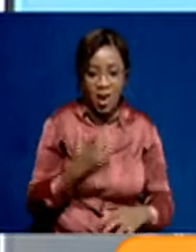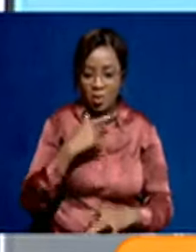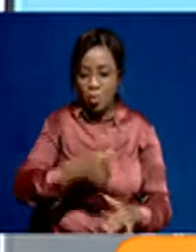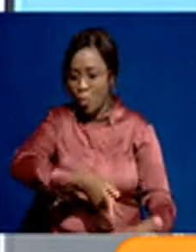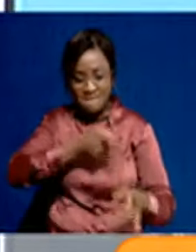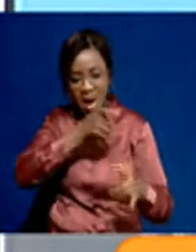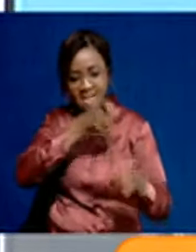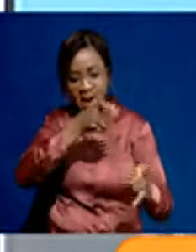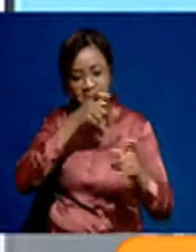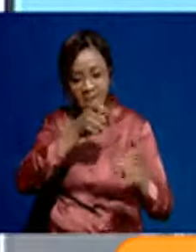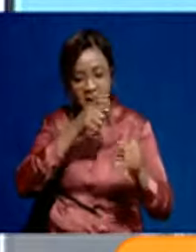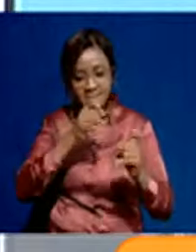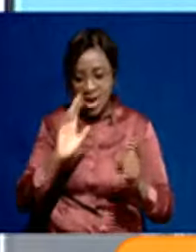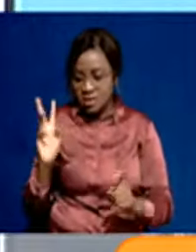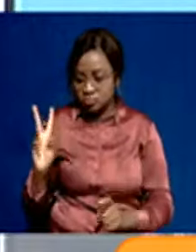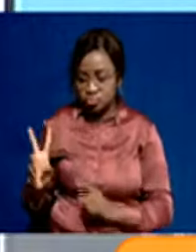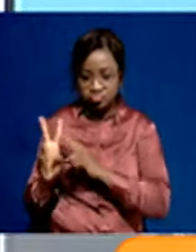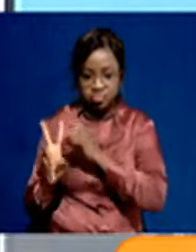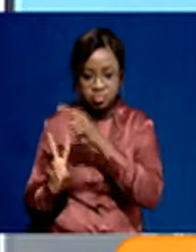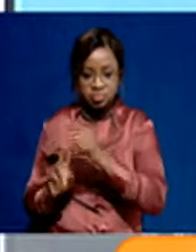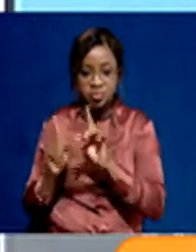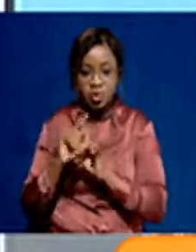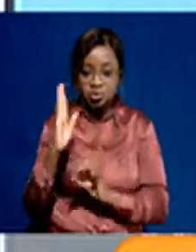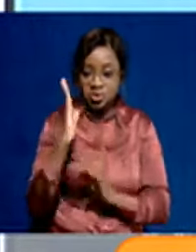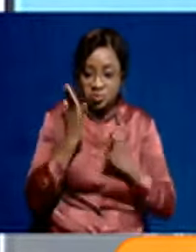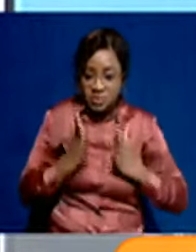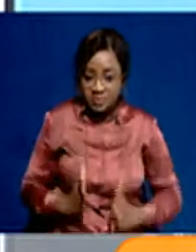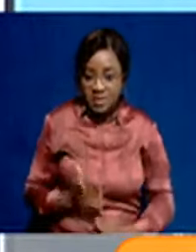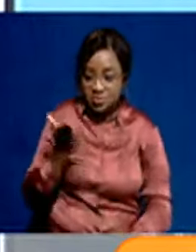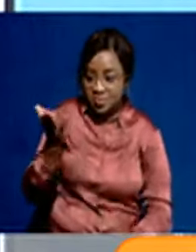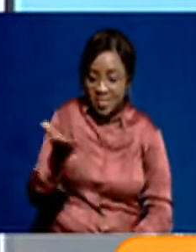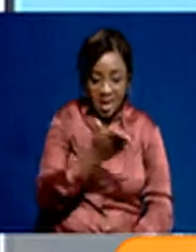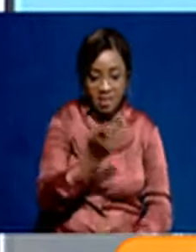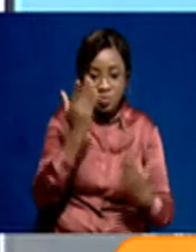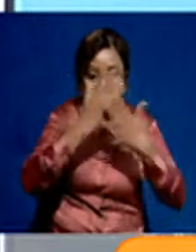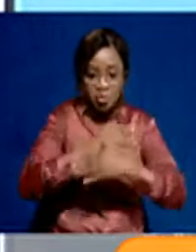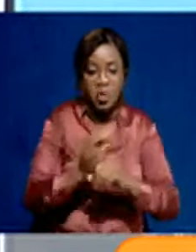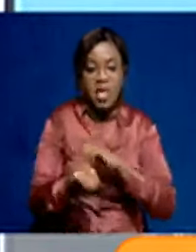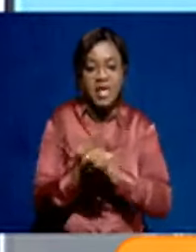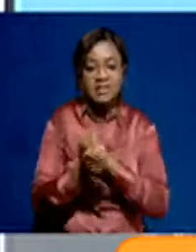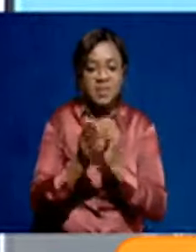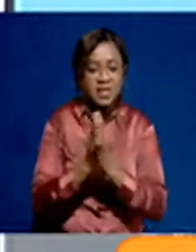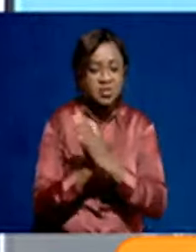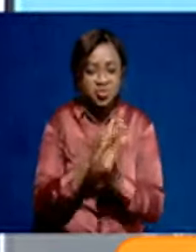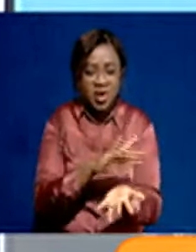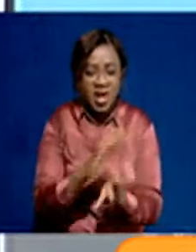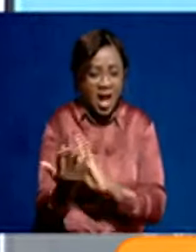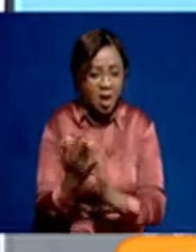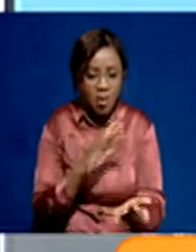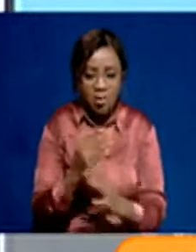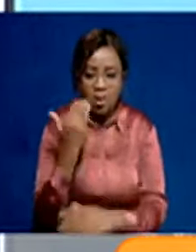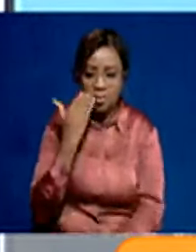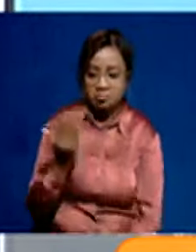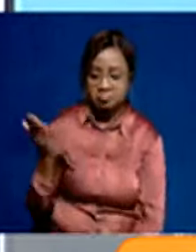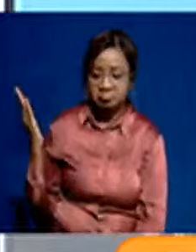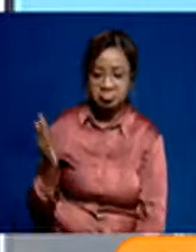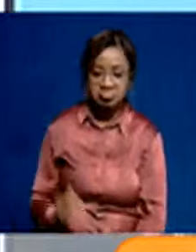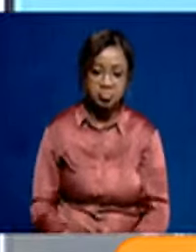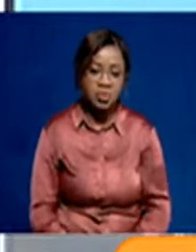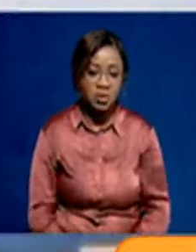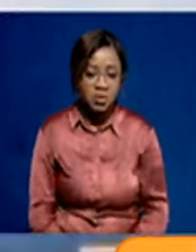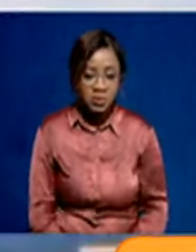A security guard, Fabian Onyango, who was on duty that night, recounted the ordeal as Marianne Nyambura now